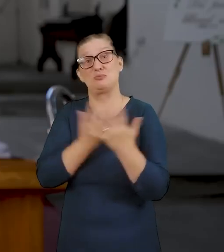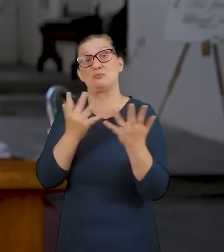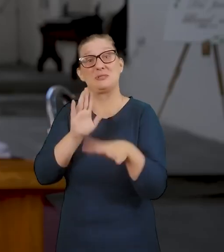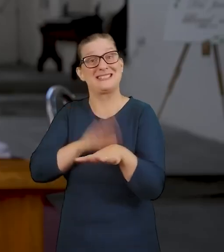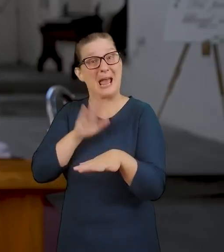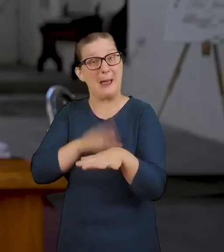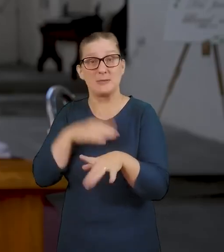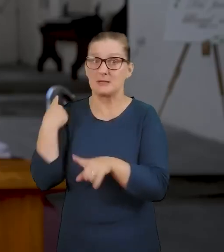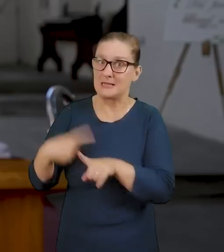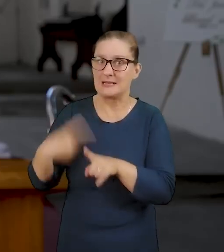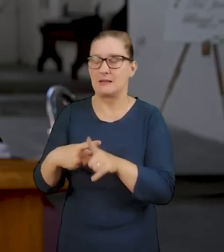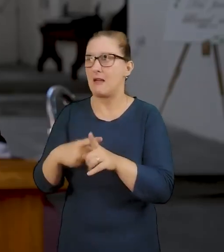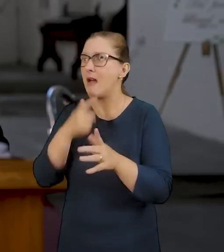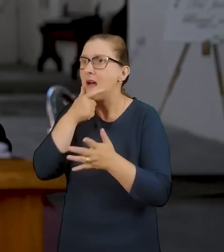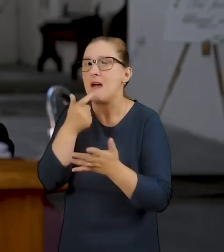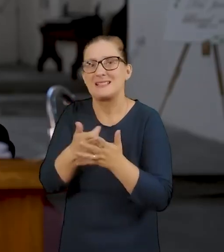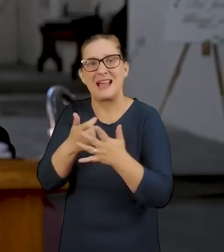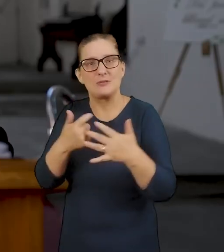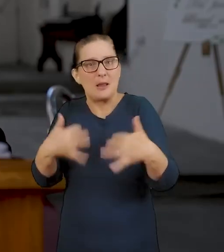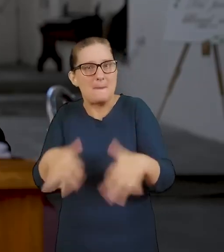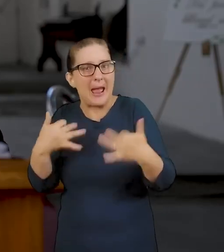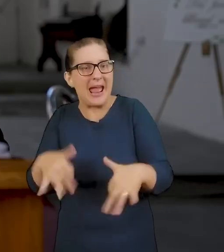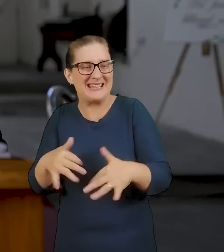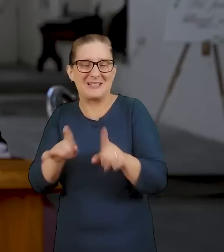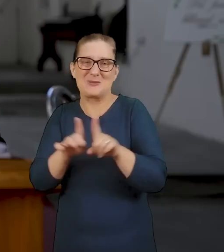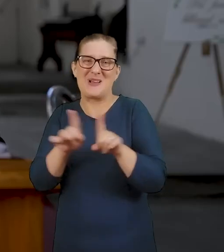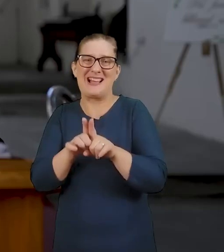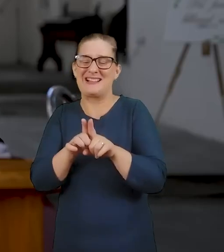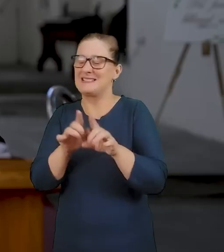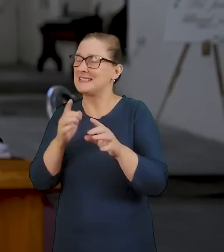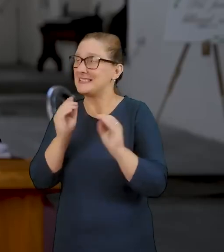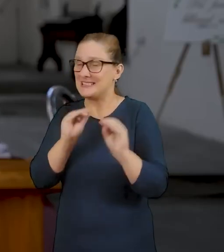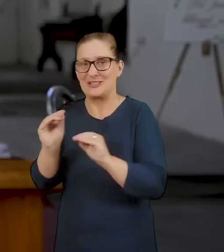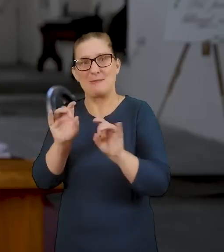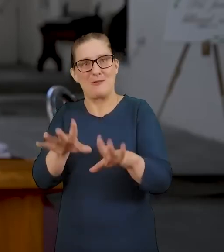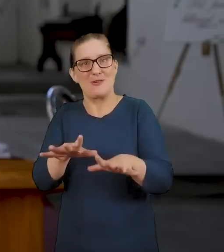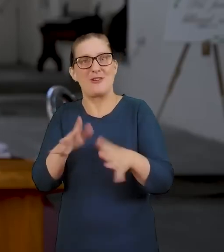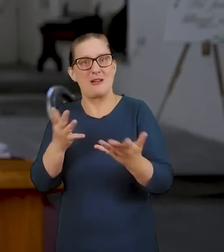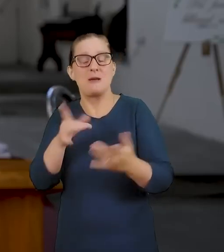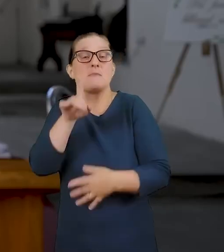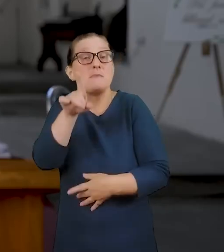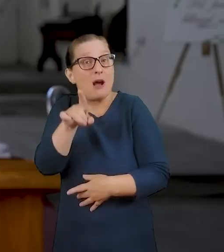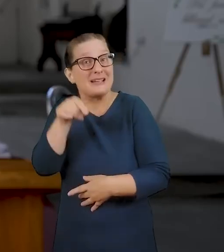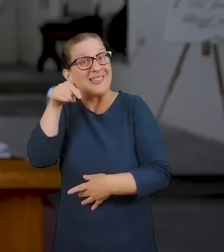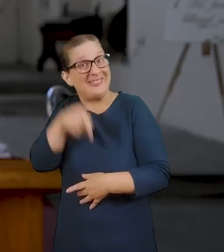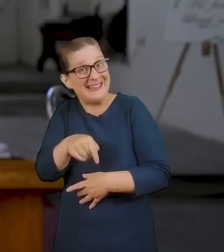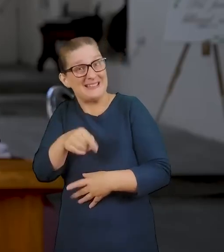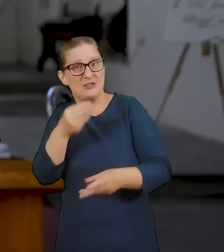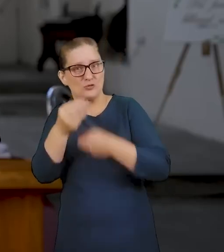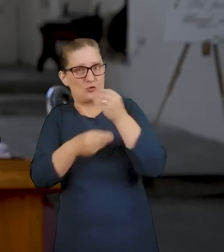gospel. In addition, we hear people are astounded and amazed at Jesus' teachings and